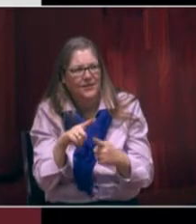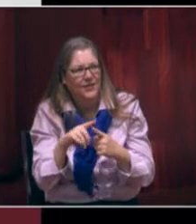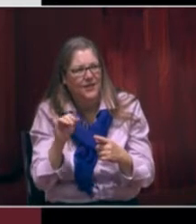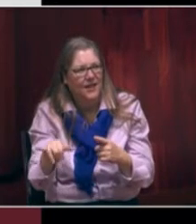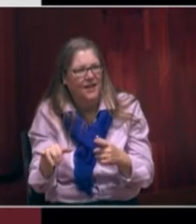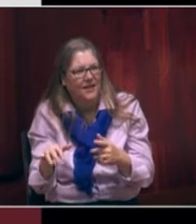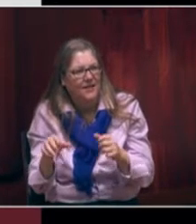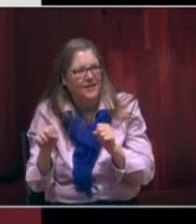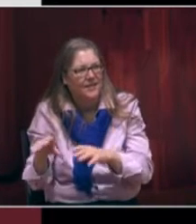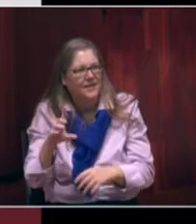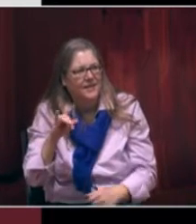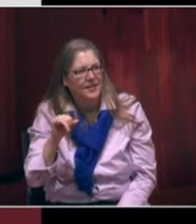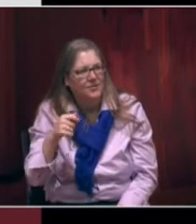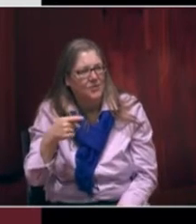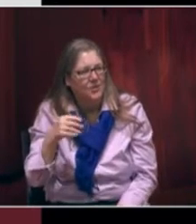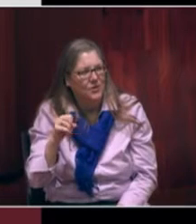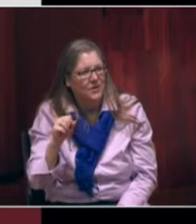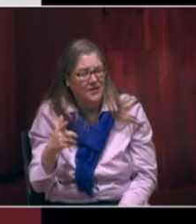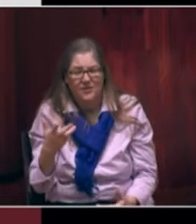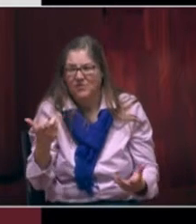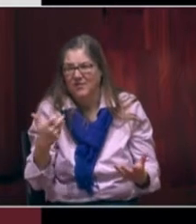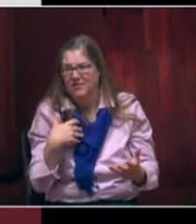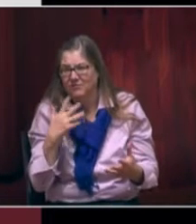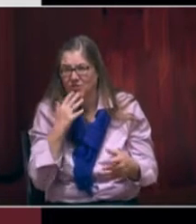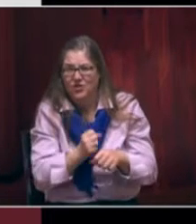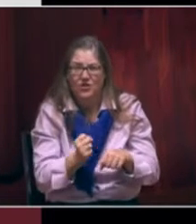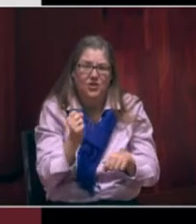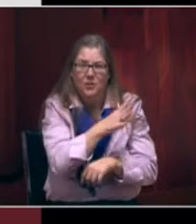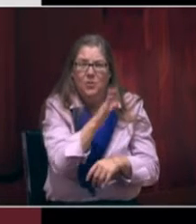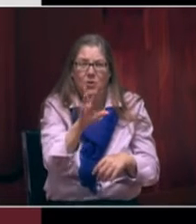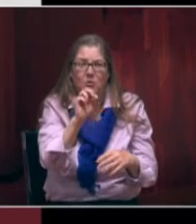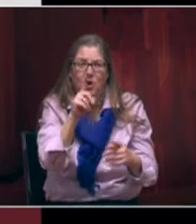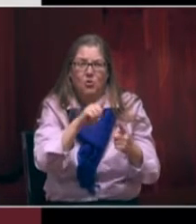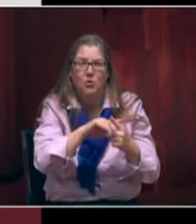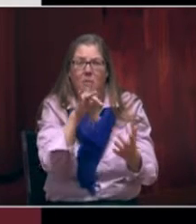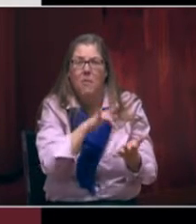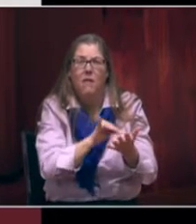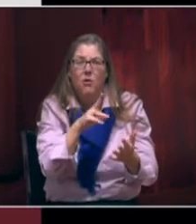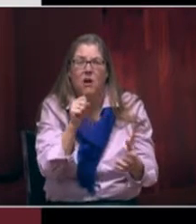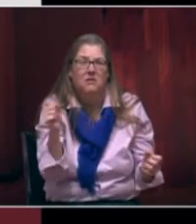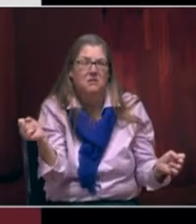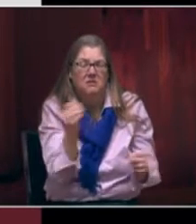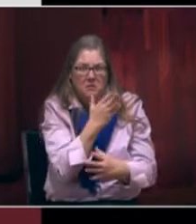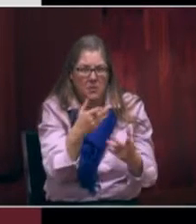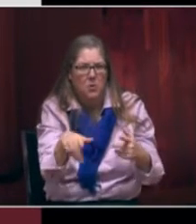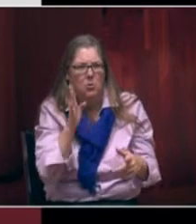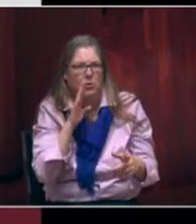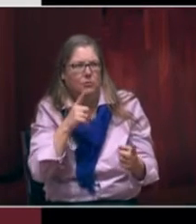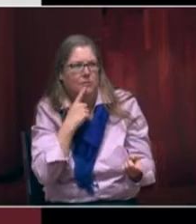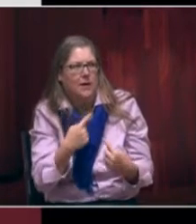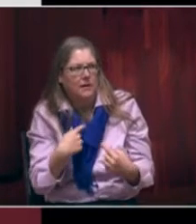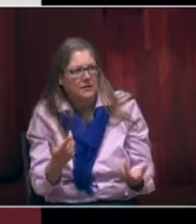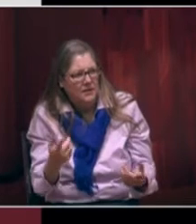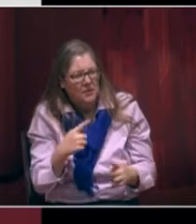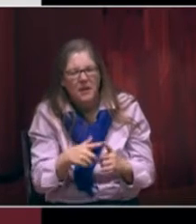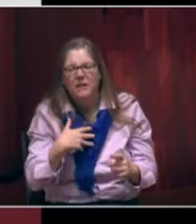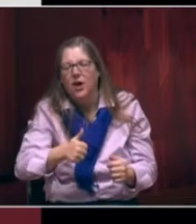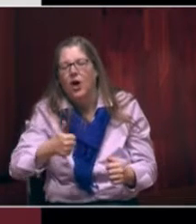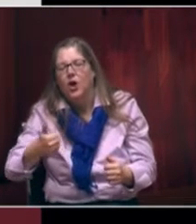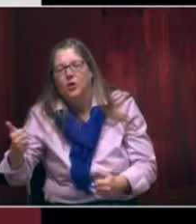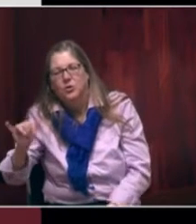you know, if you won't respond, we're going to ship your records to the middle of the country. Might be a response on our part. But there's some other things we might do as well. We've got some